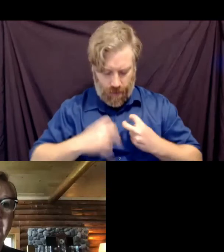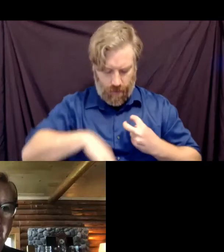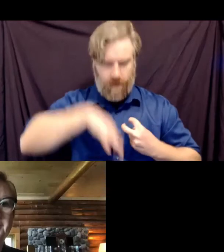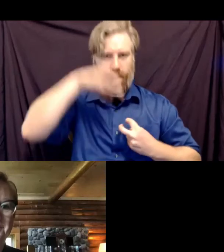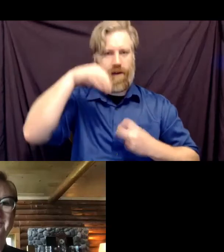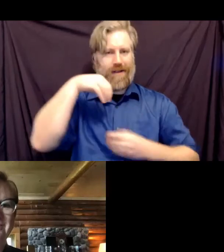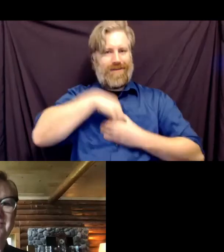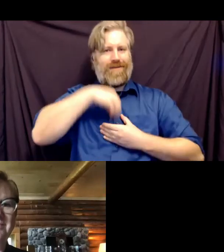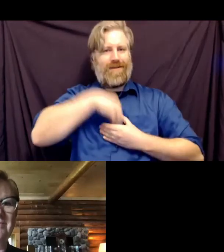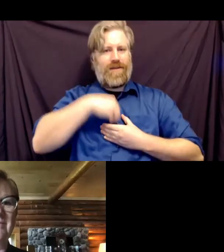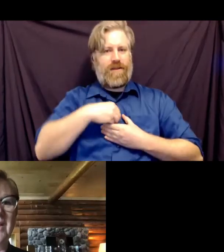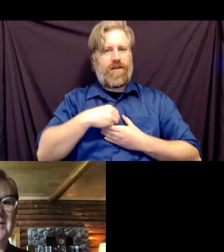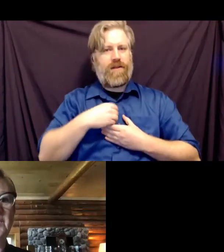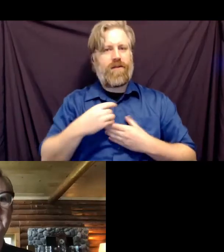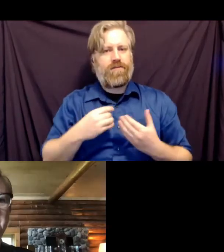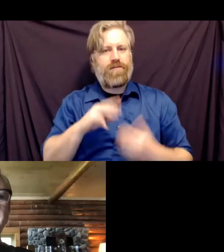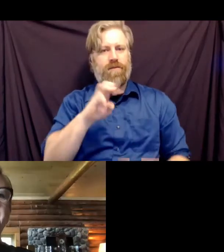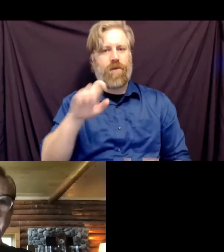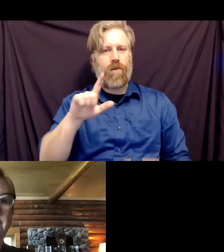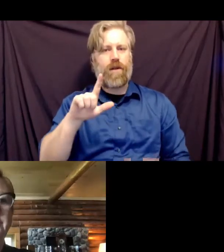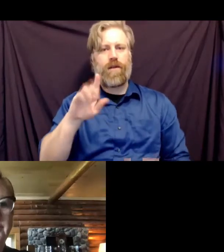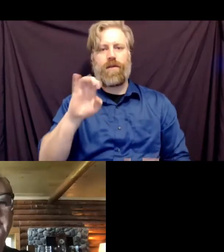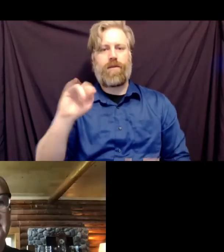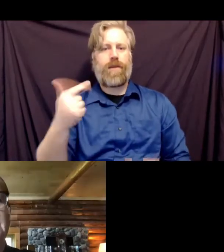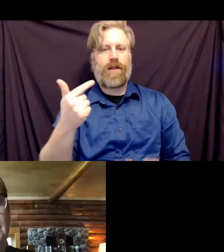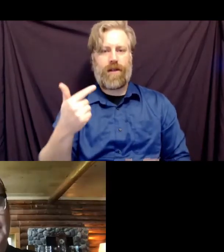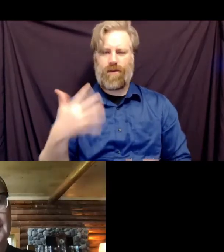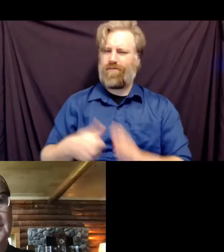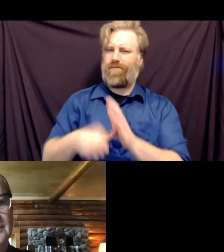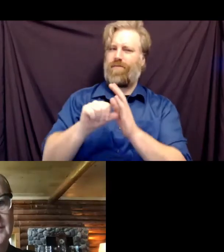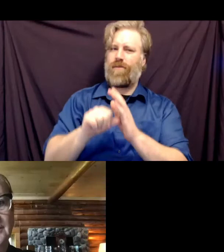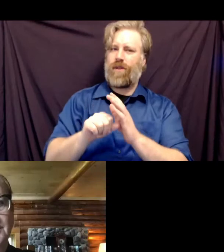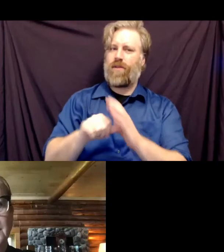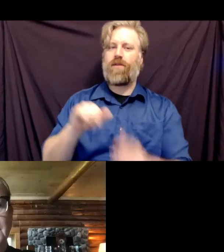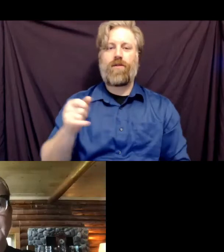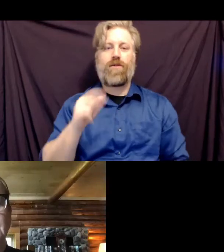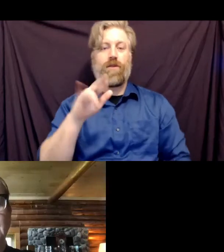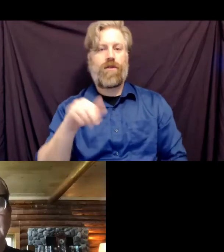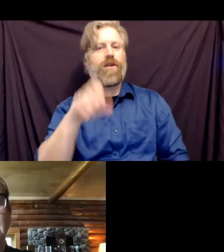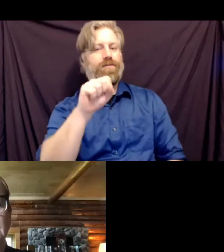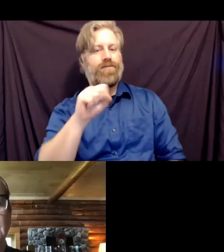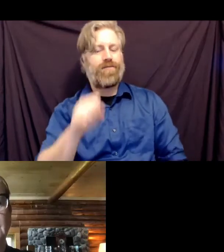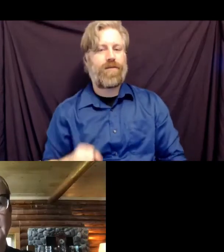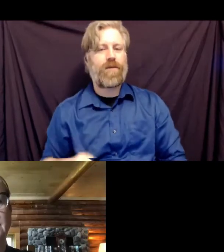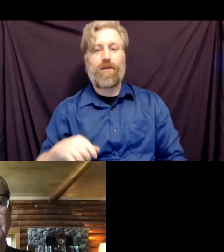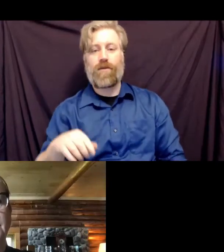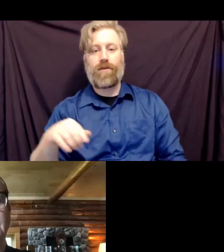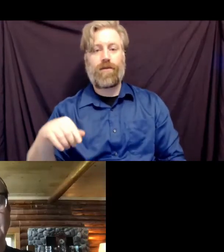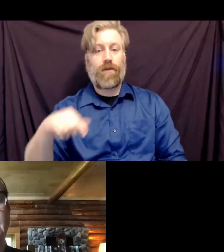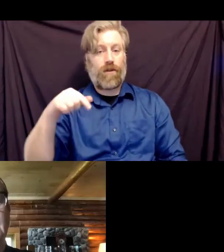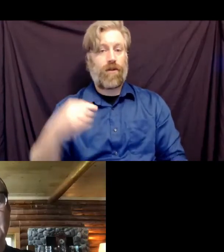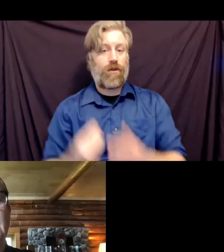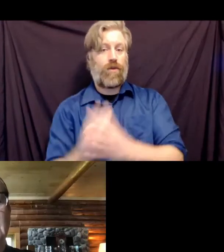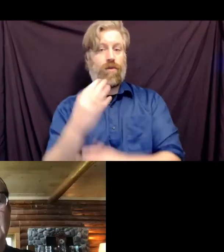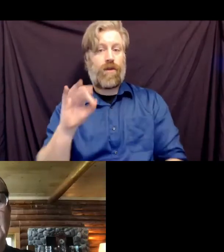with. Yes, thank you. The foundation of Spring Forest Qigong, Master Lin says,